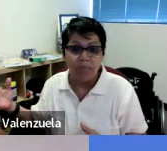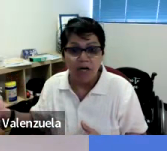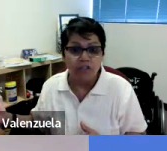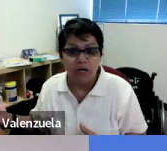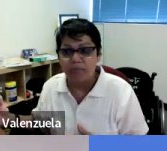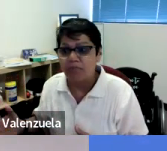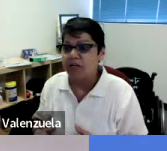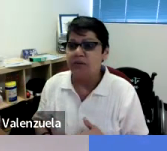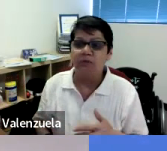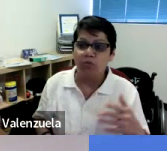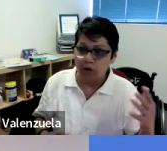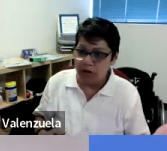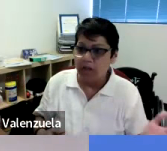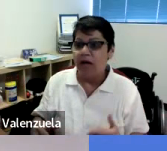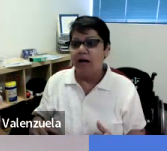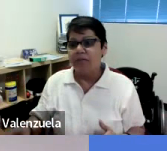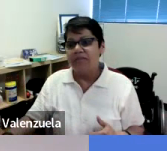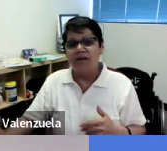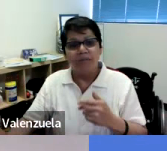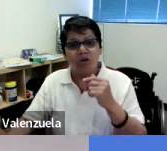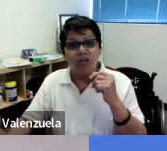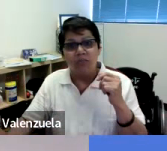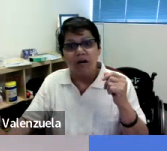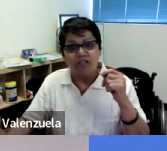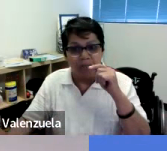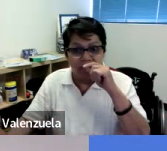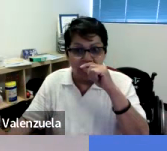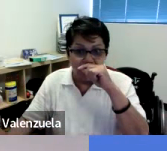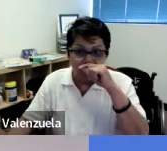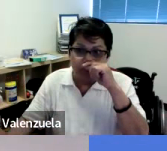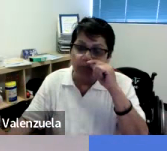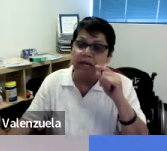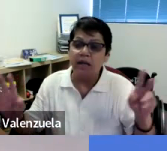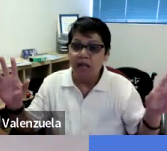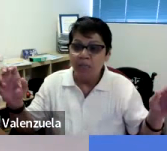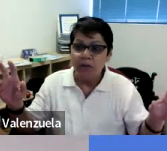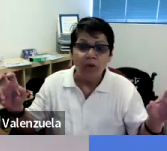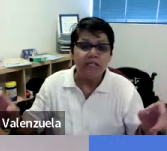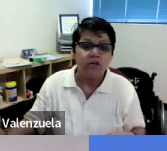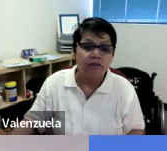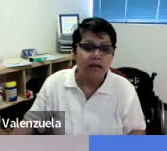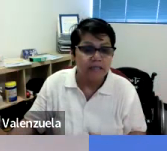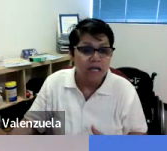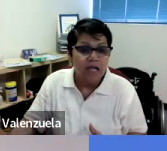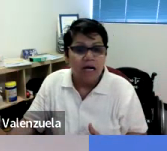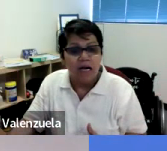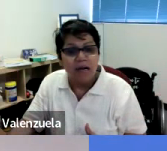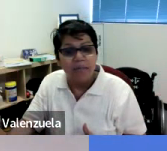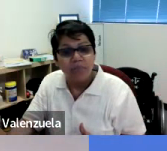the pawn shops because people were giving up, going to the pawn shop and getting money back. So we had to put a price on